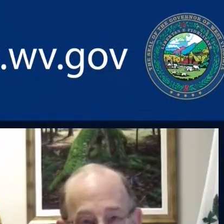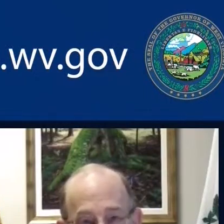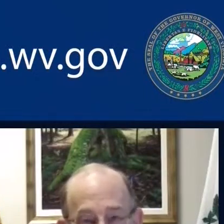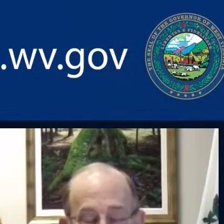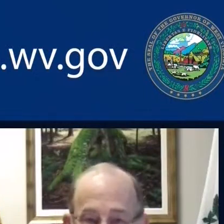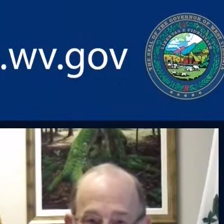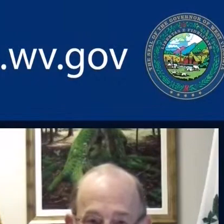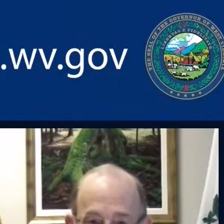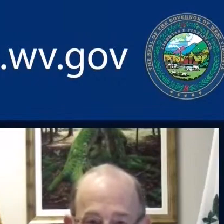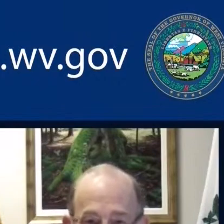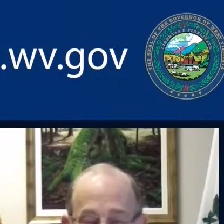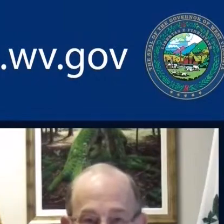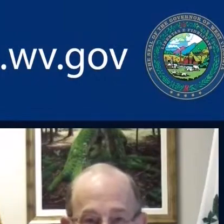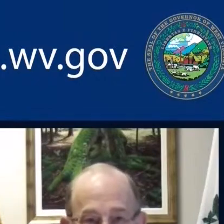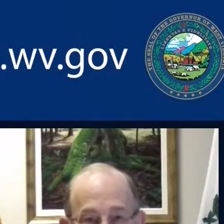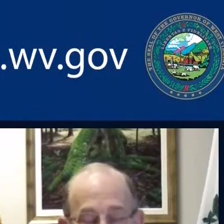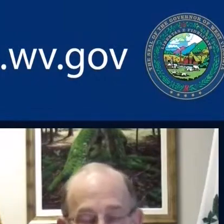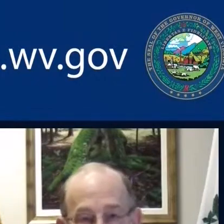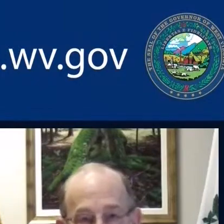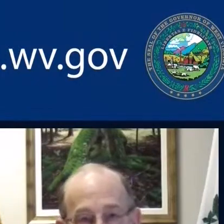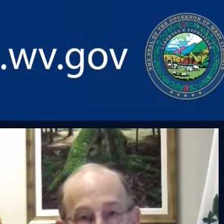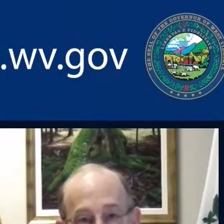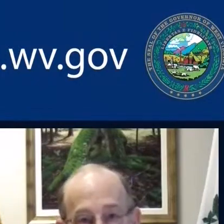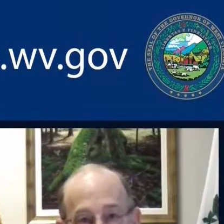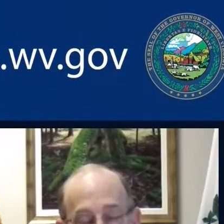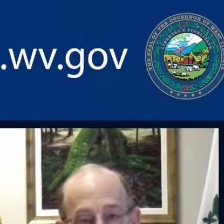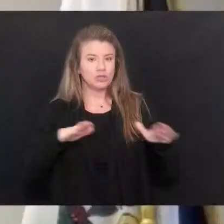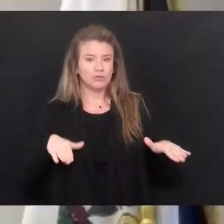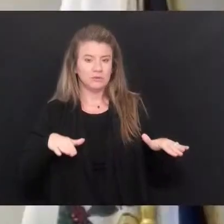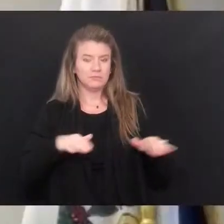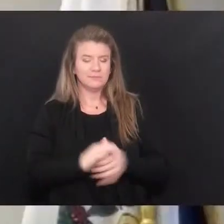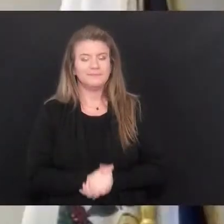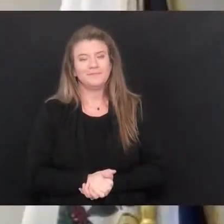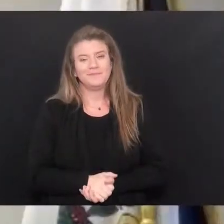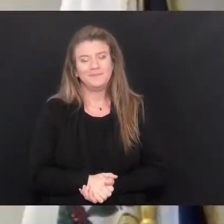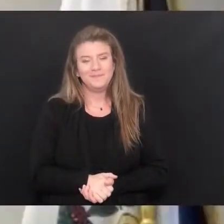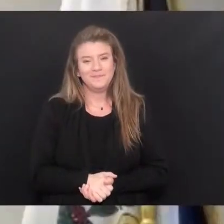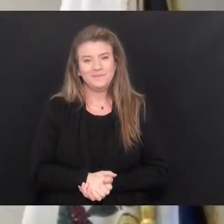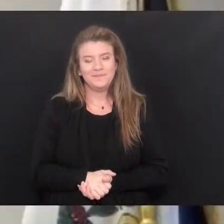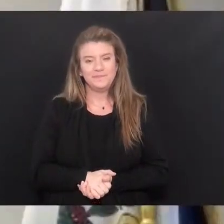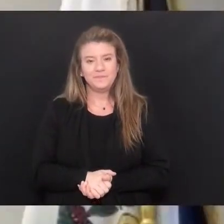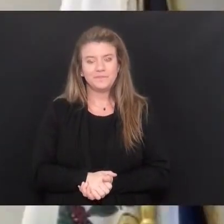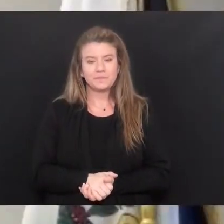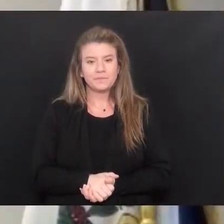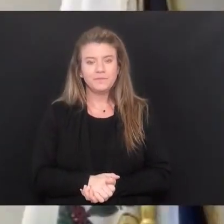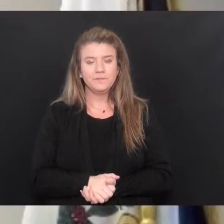1-800-352-6513. Again, please help us protect our children and our vulnerable adults. Thank you.